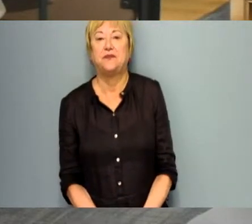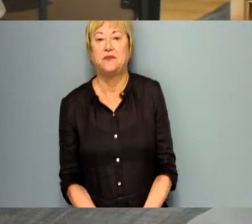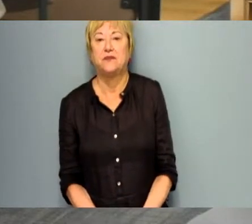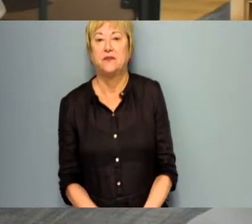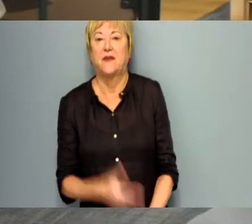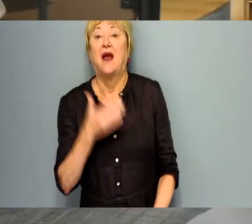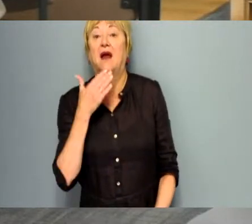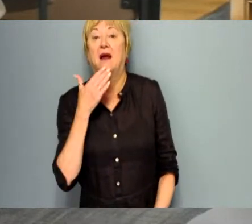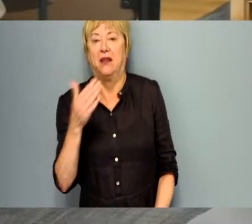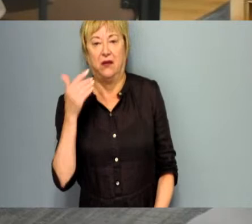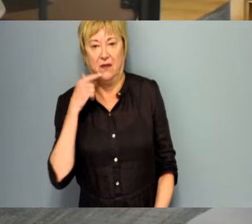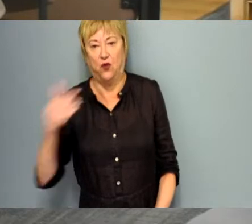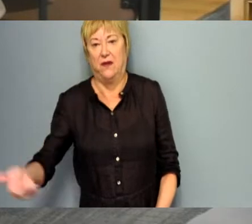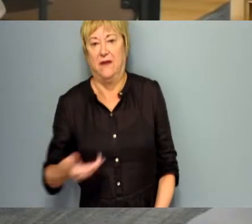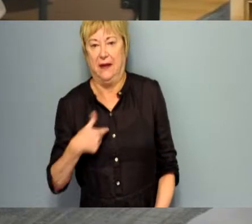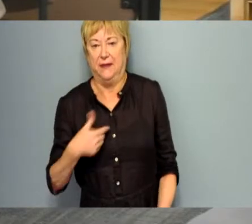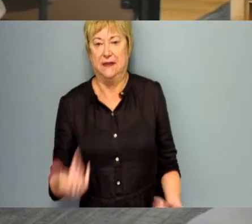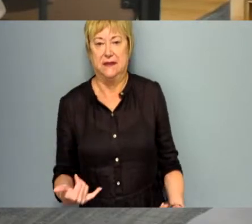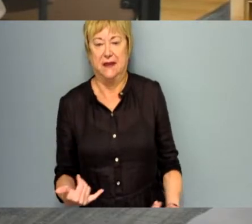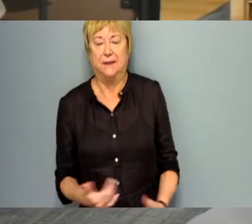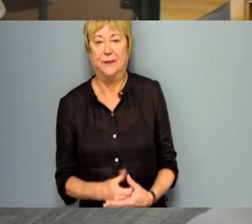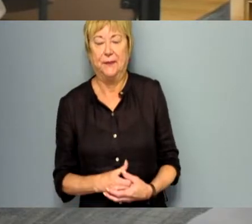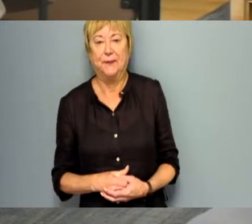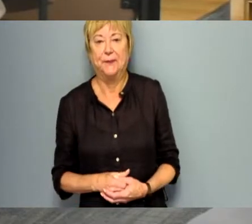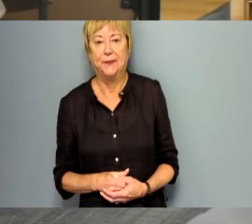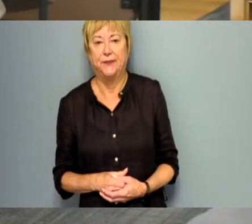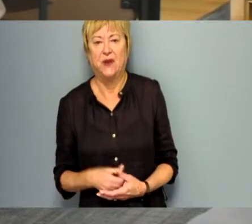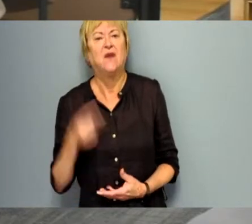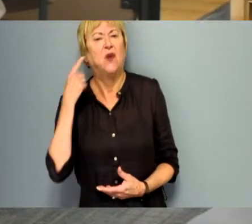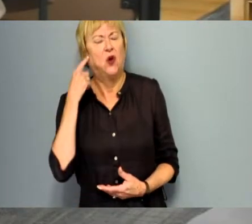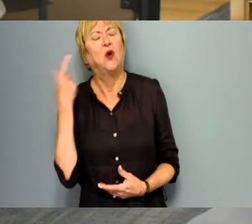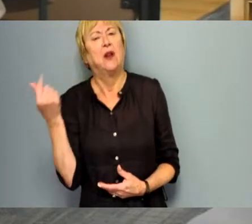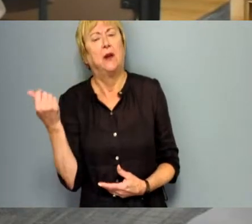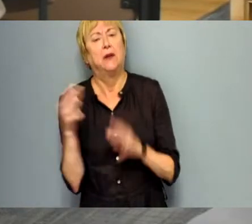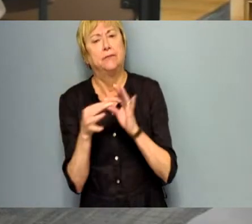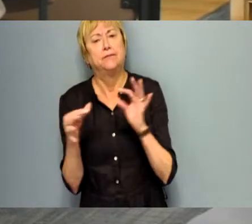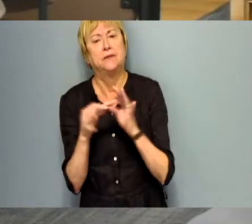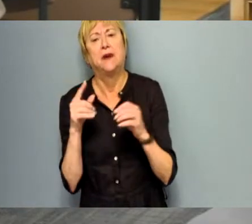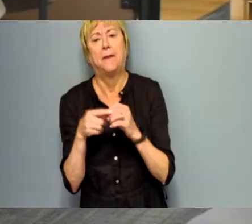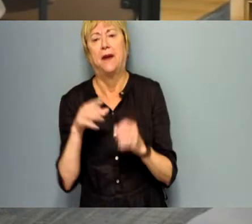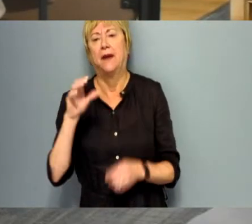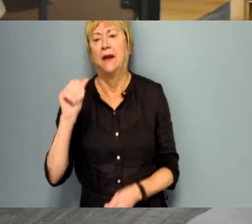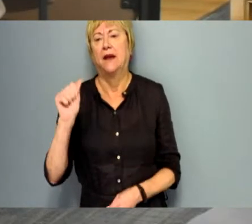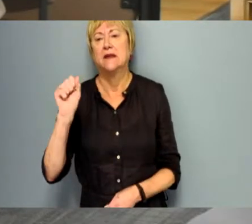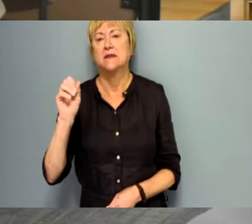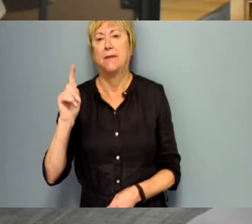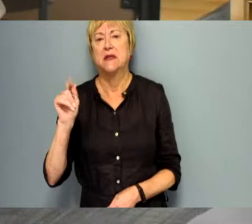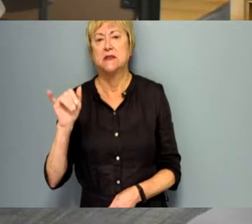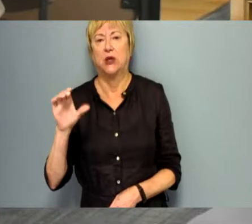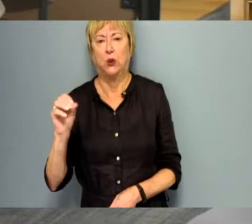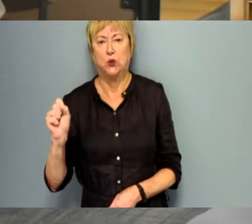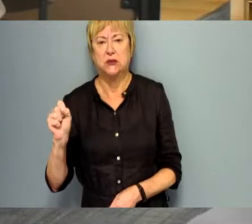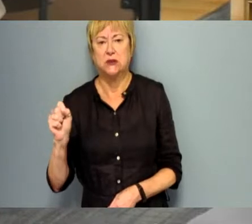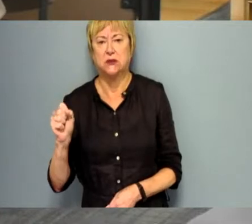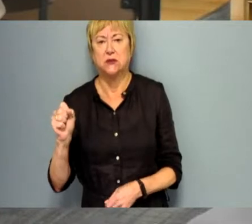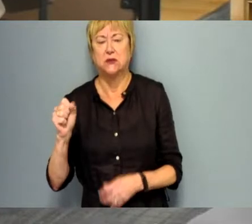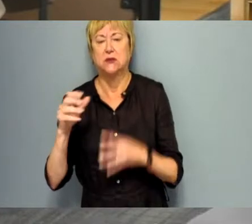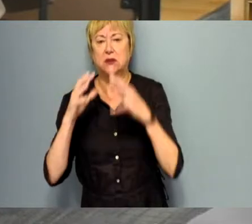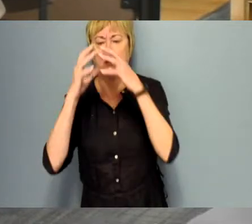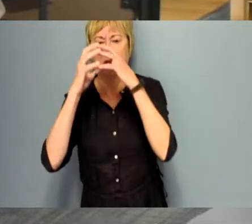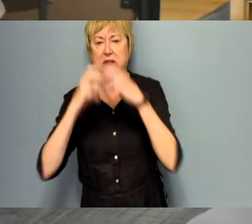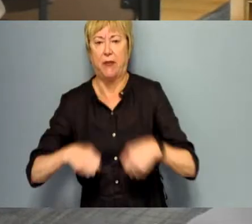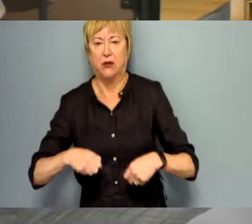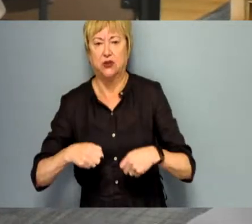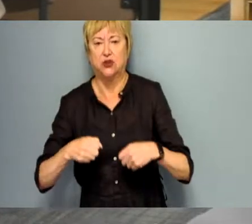thank you for having me here today. You heard a little bit about the asbestos and demolition mitigation for the